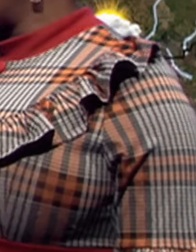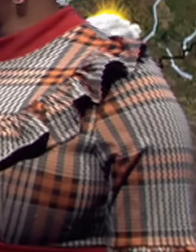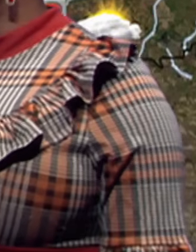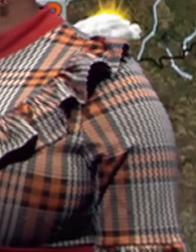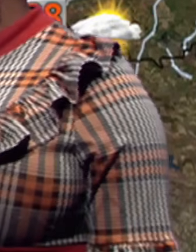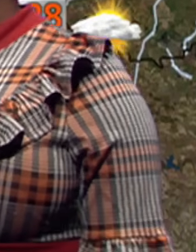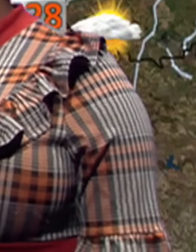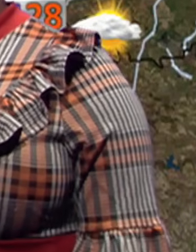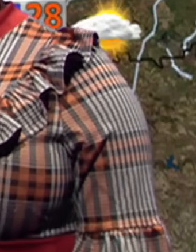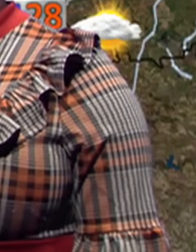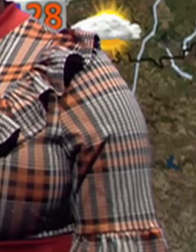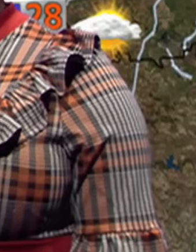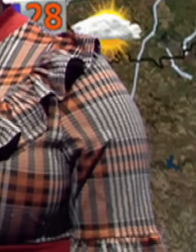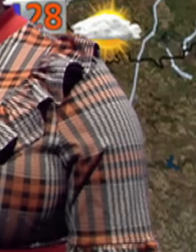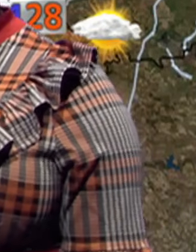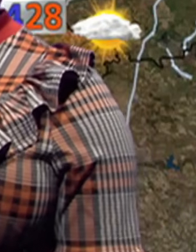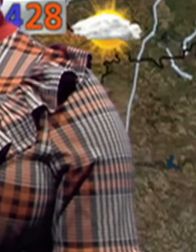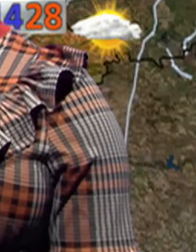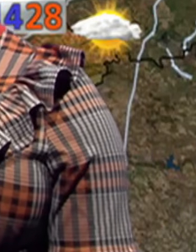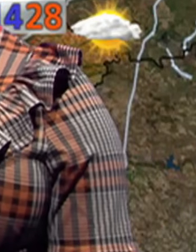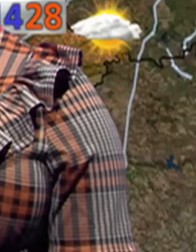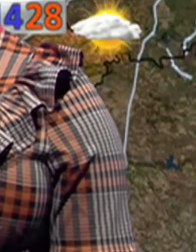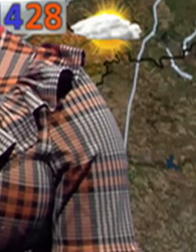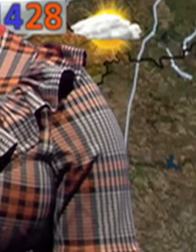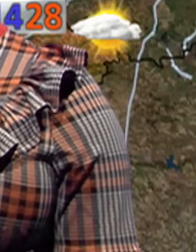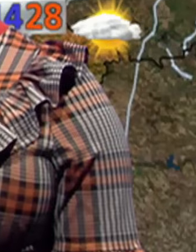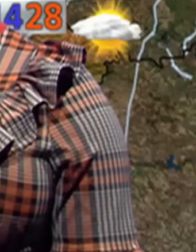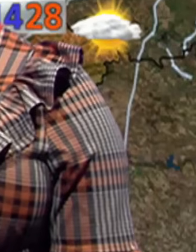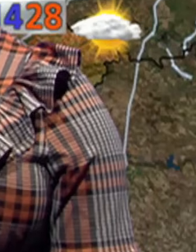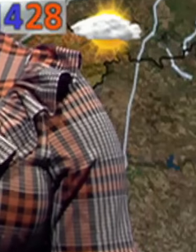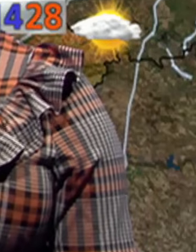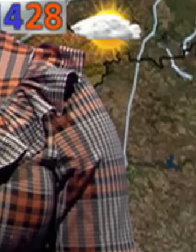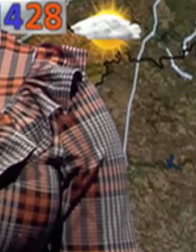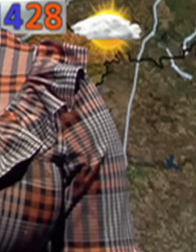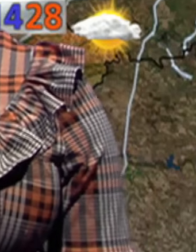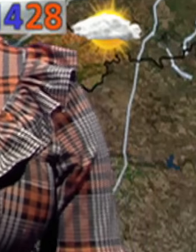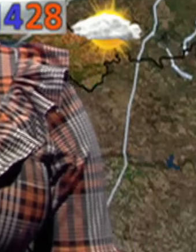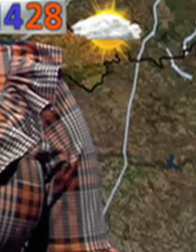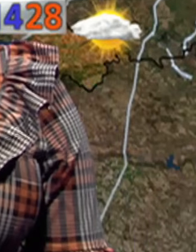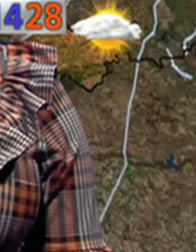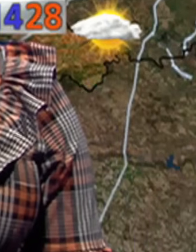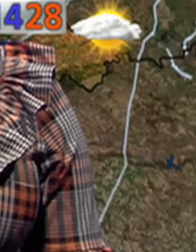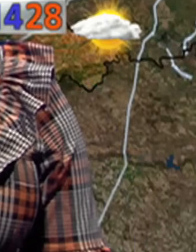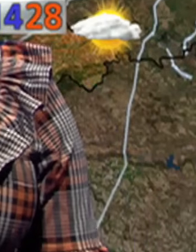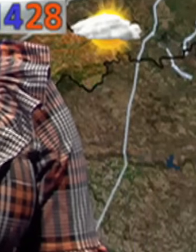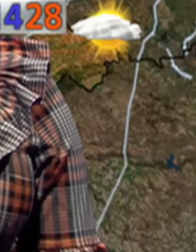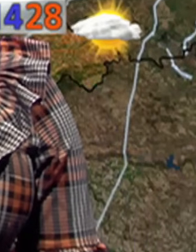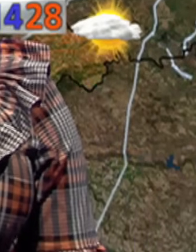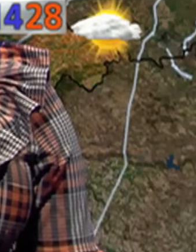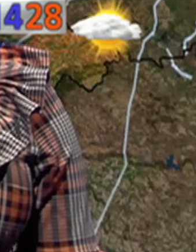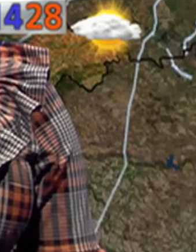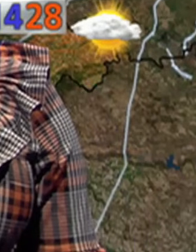gona go la Taung le gona go tla be go ntse go na le dipula ka tše 20 go tšwa go nna mogedi wa SABC 2 ke lebogile nako ya lena